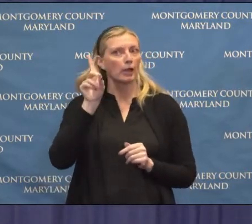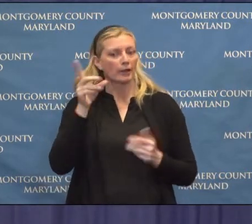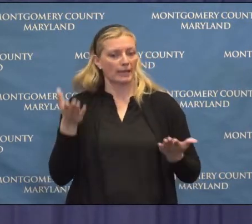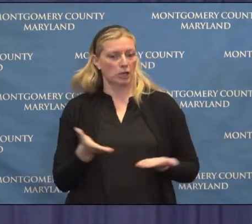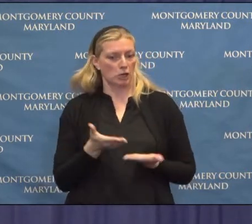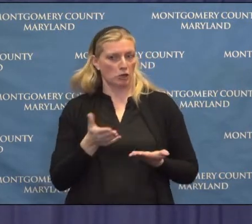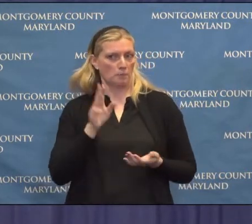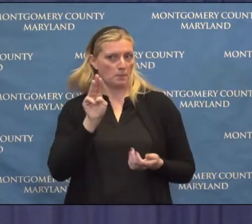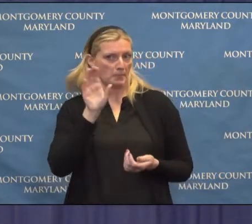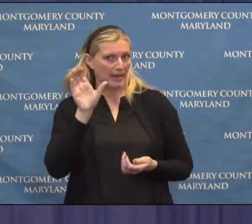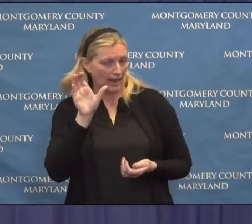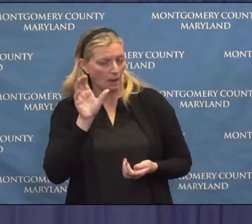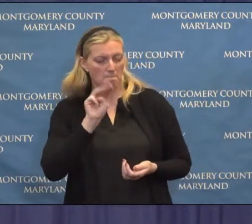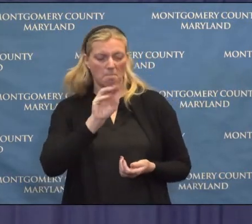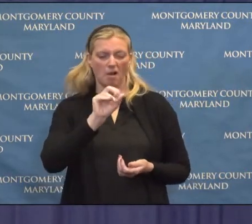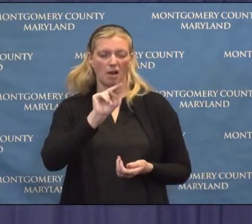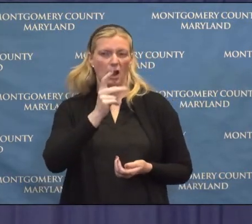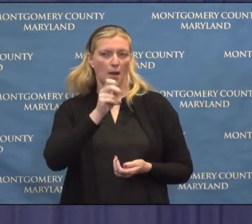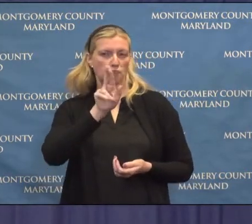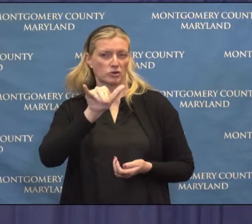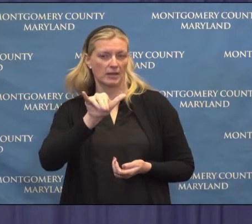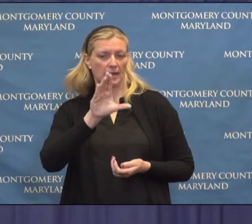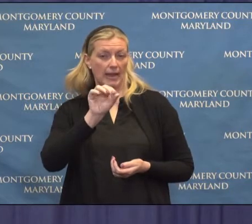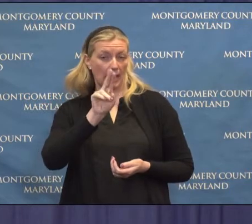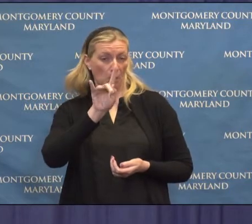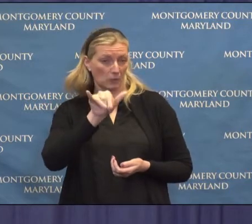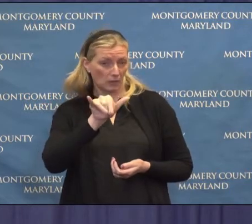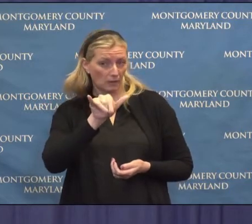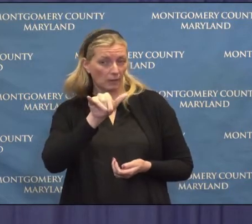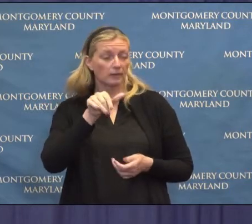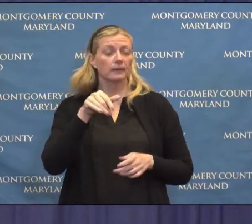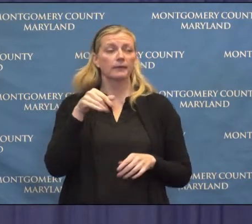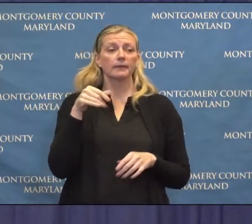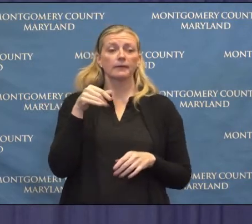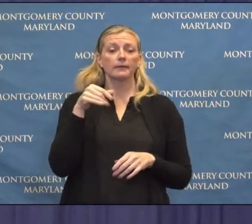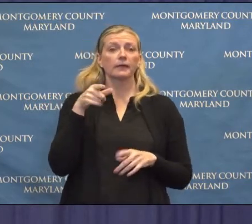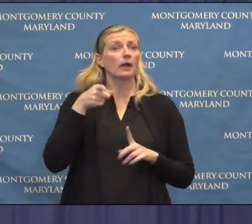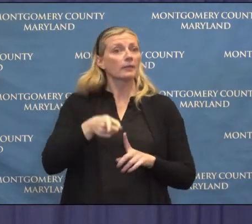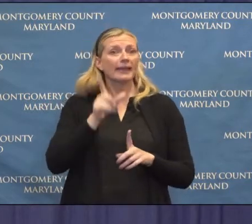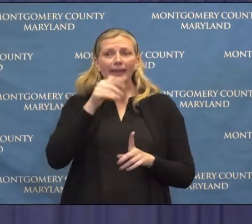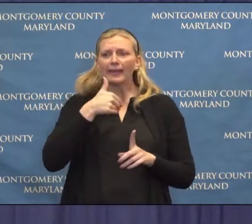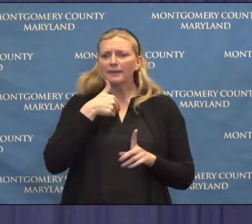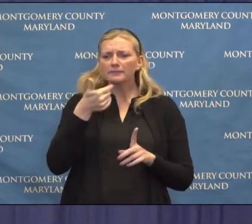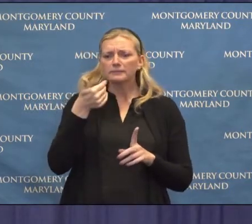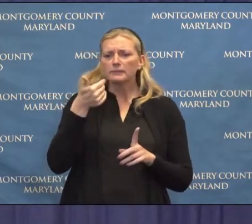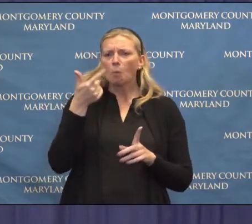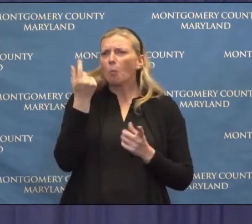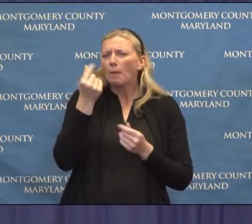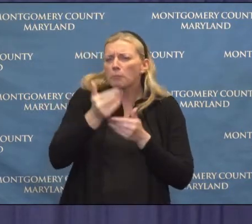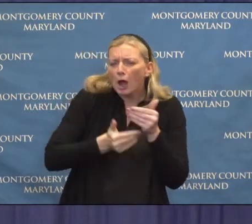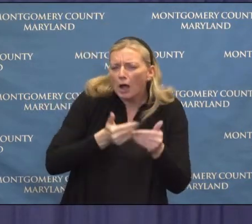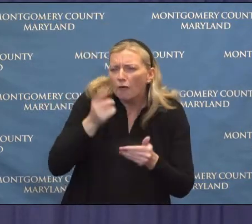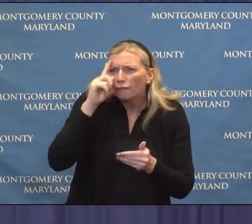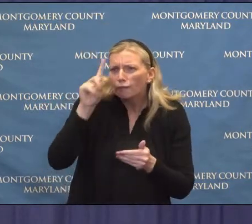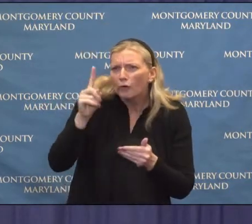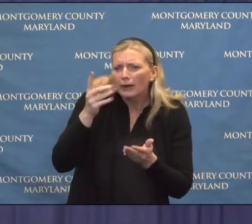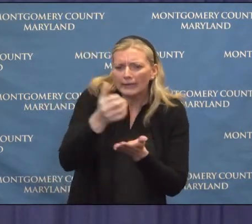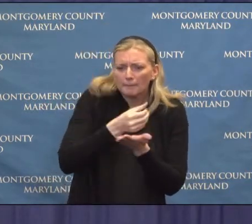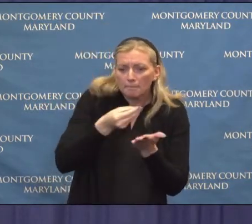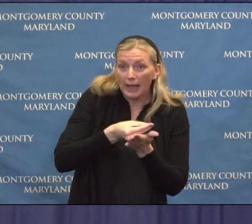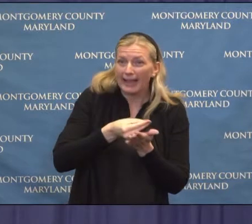offering help. Is there any coordination between the application processes for these funds, and can I get money from all